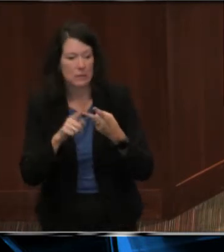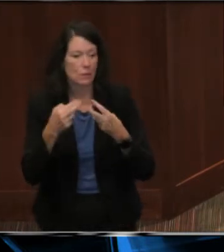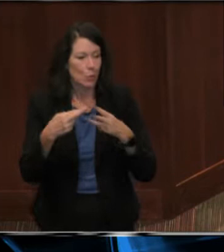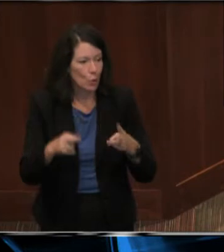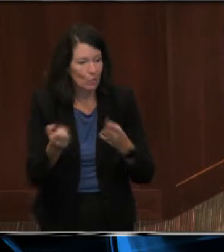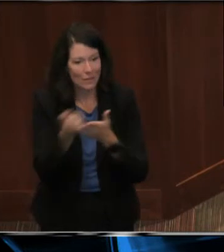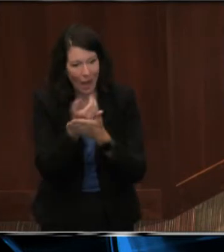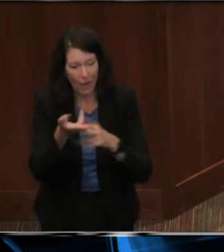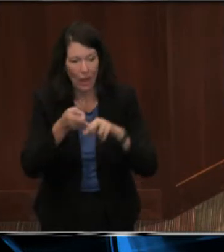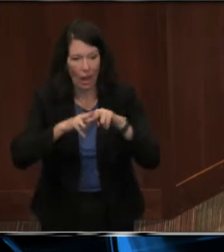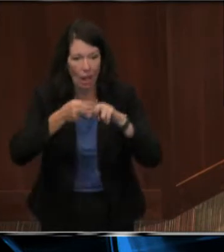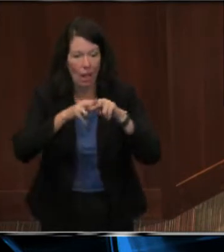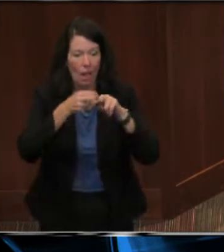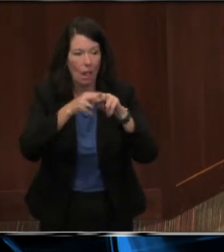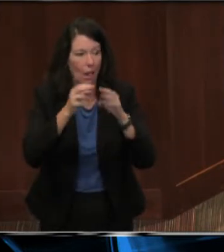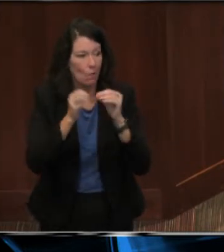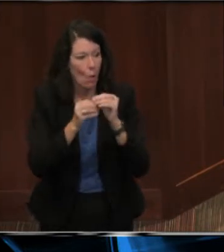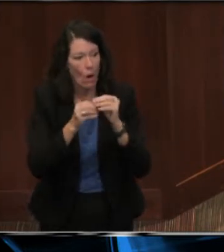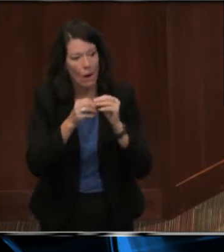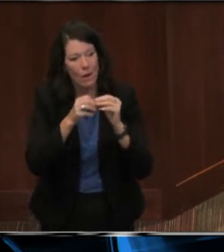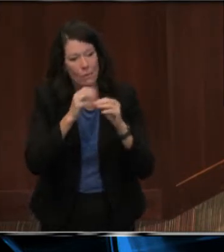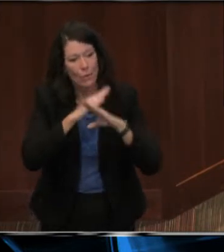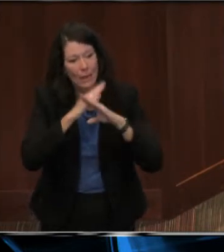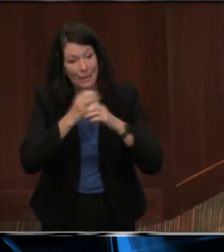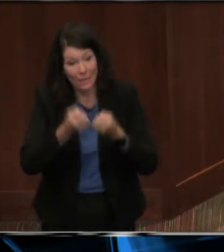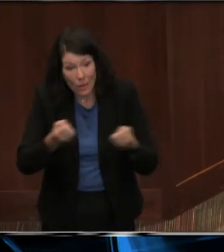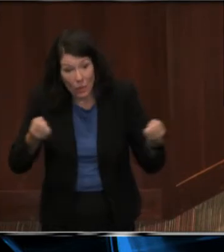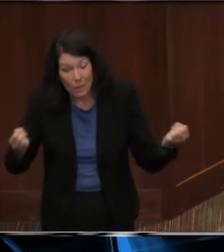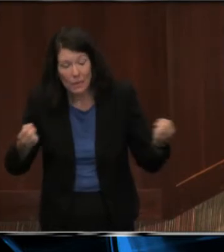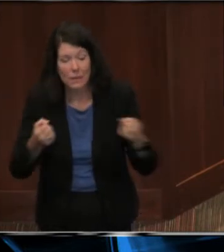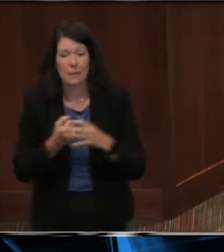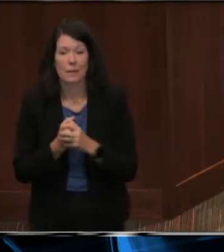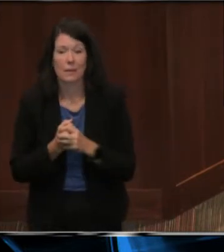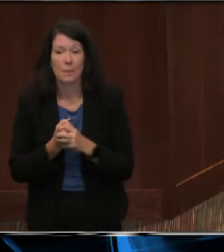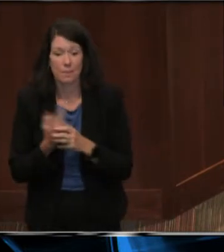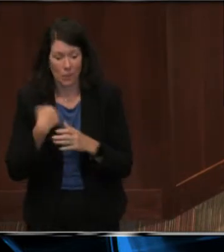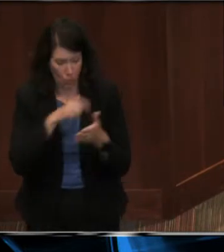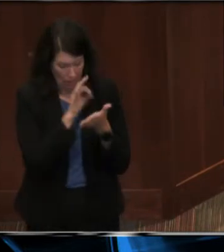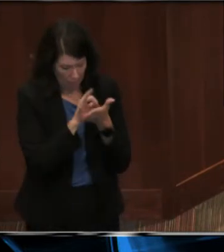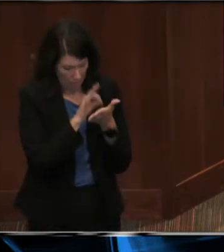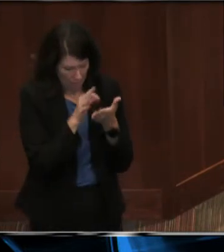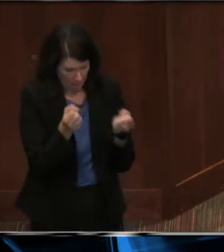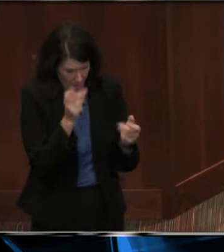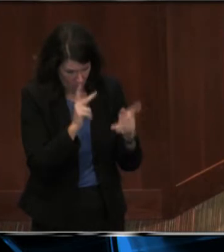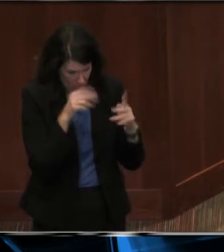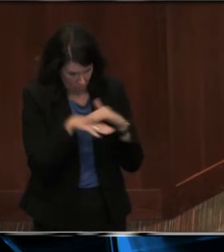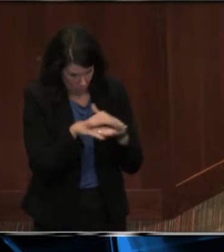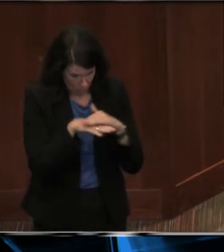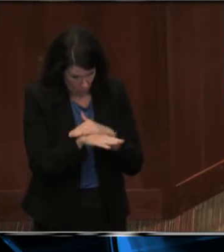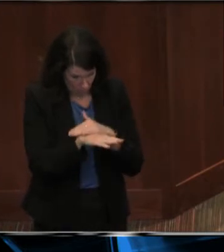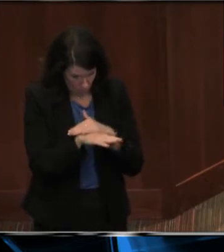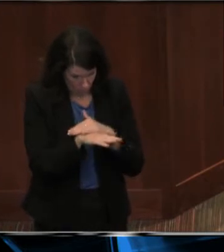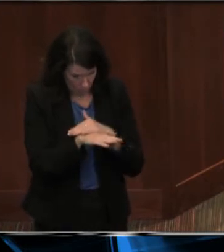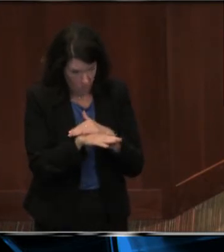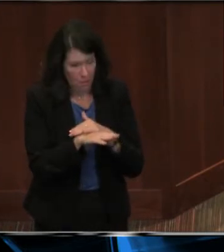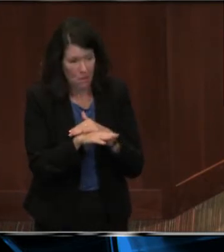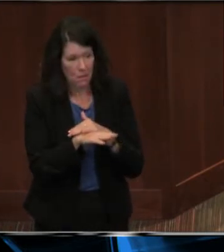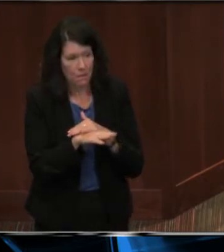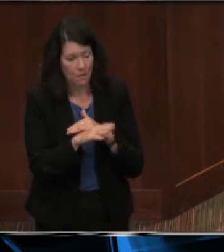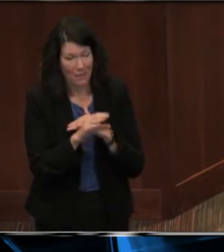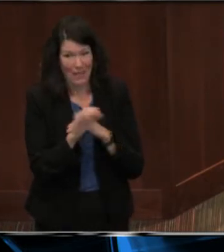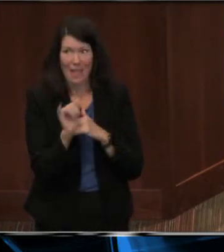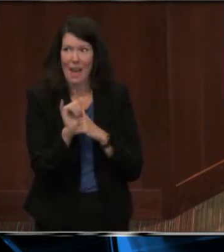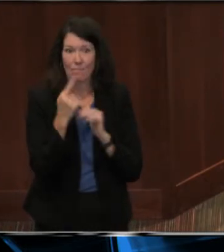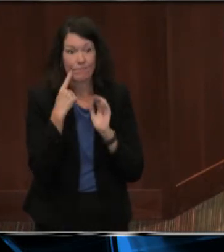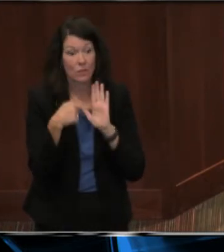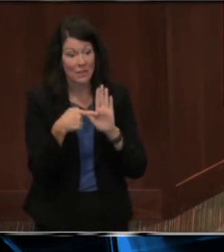up dramatically. And so while we're tracking admissions, they will have 50, like this